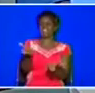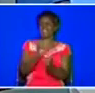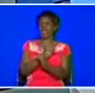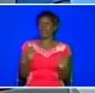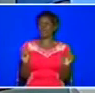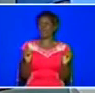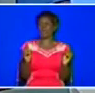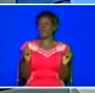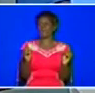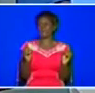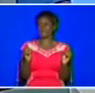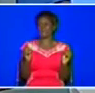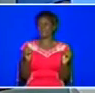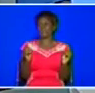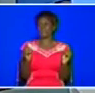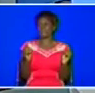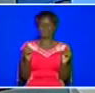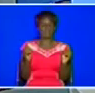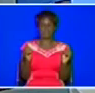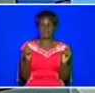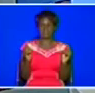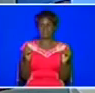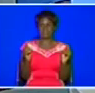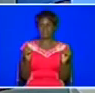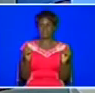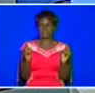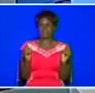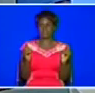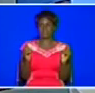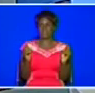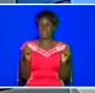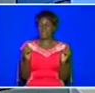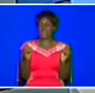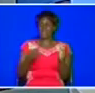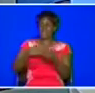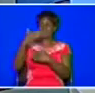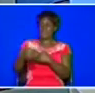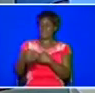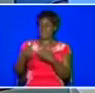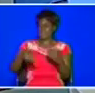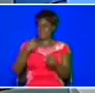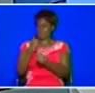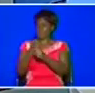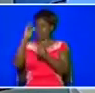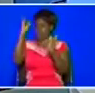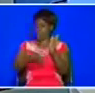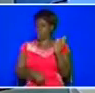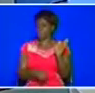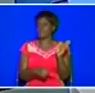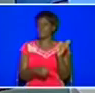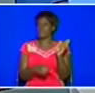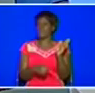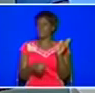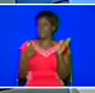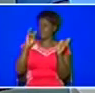one police officer to 450, uh-huh. then that is great. And the next thing we did was to